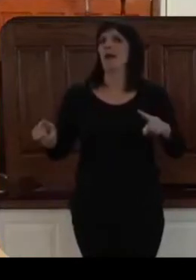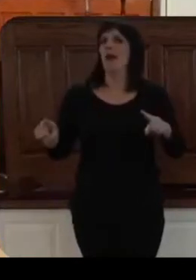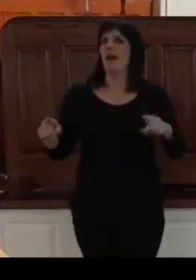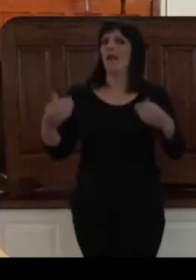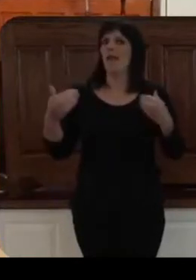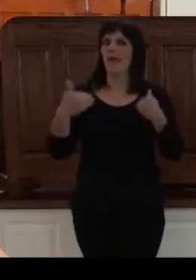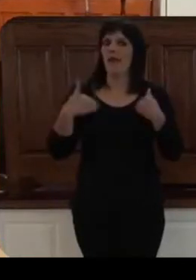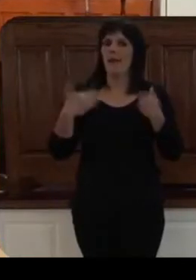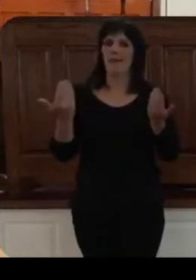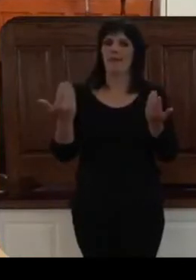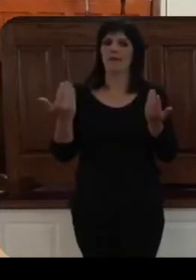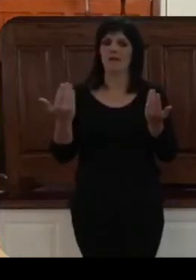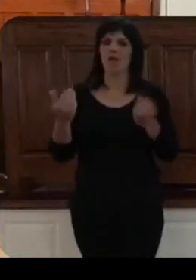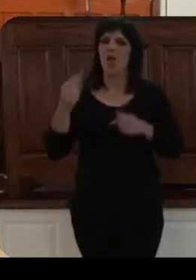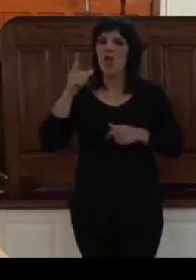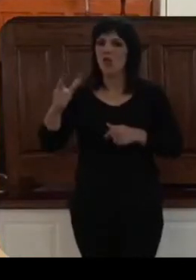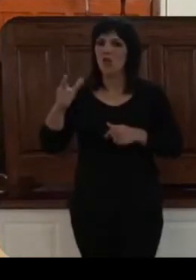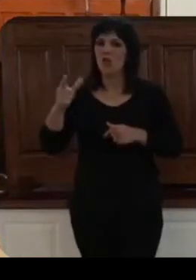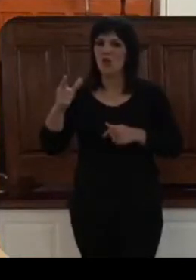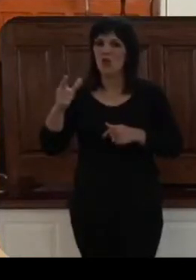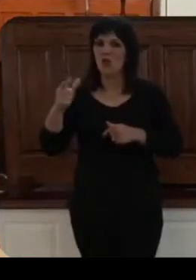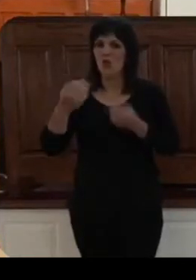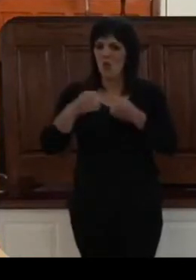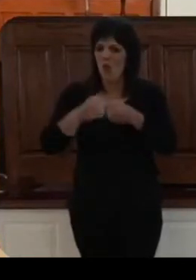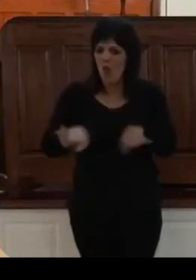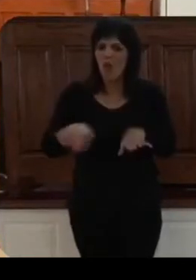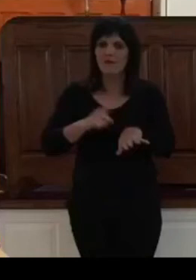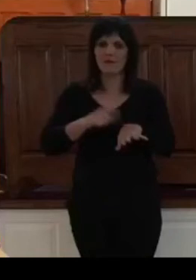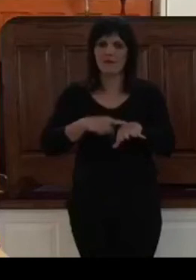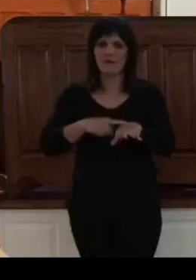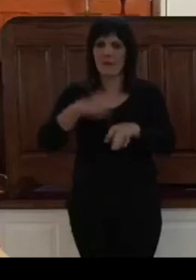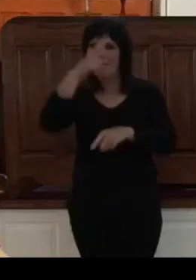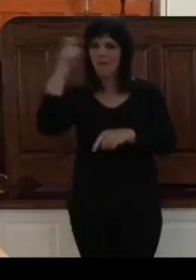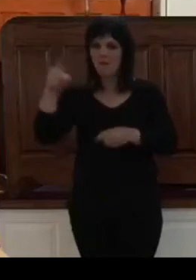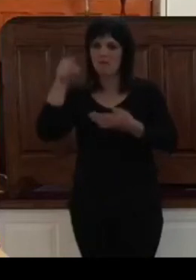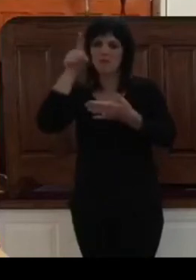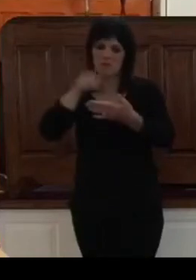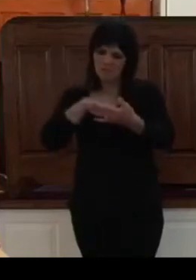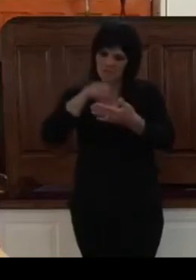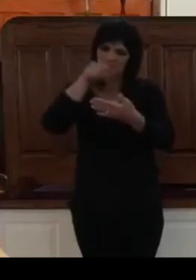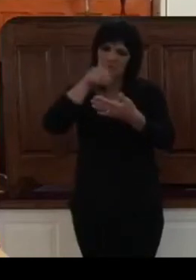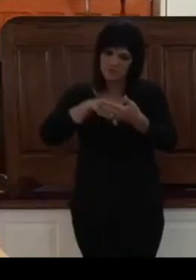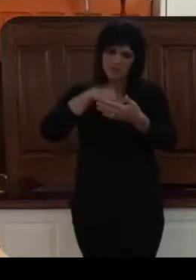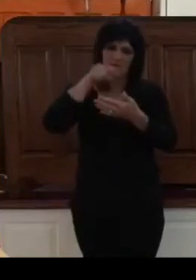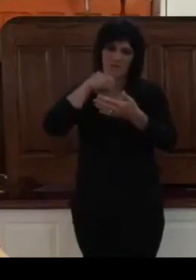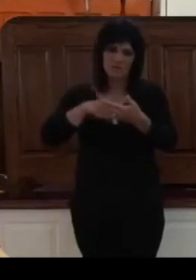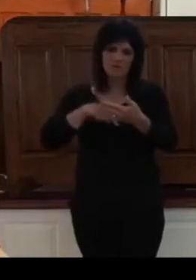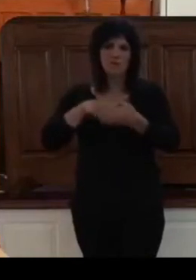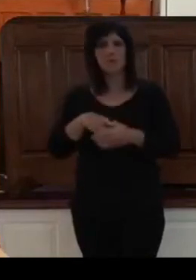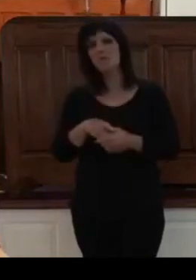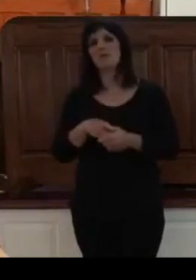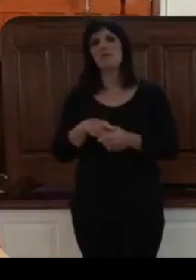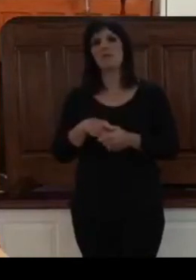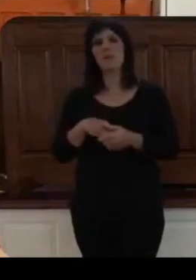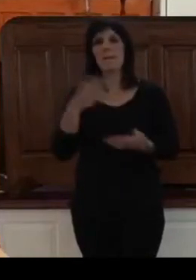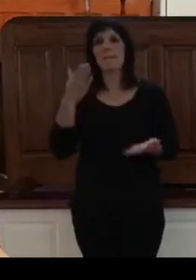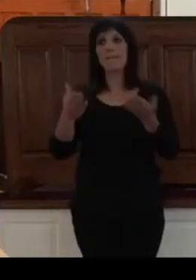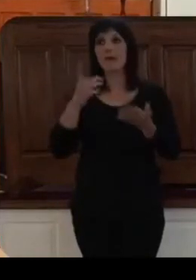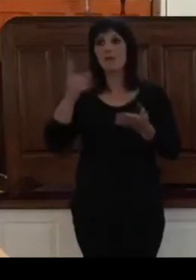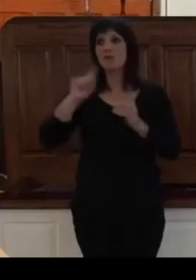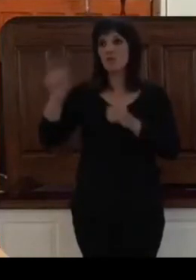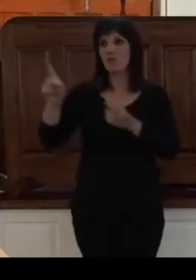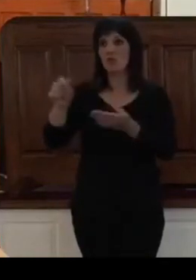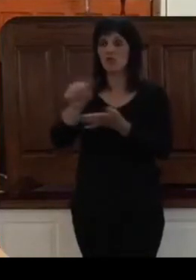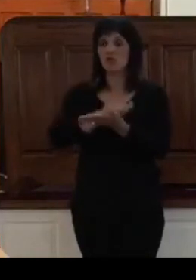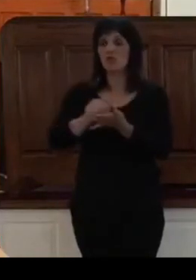You just lost time in your life because you were sucked into this device, this thing. You know, you were going to do some laundry,